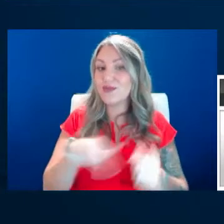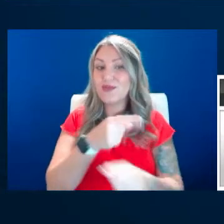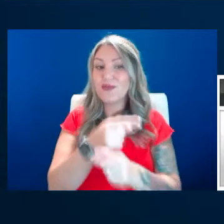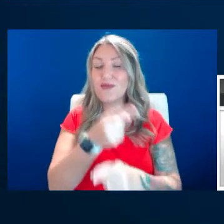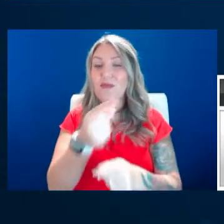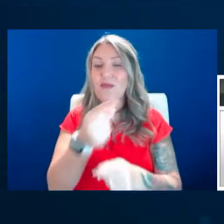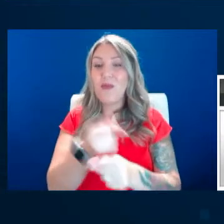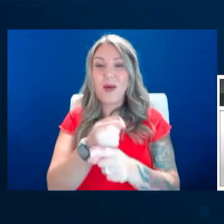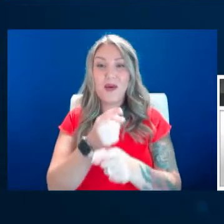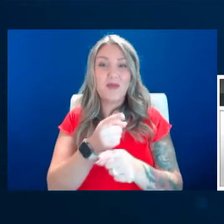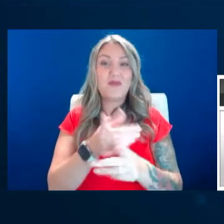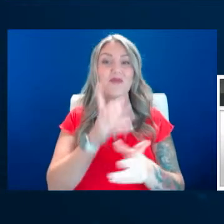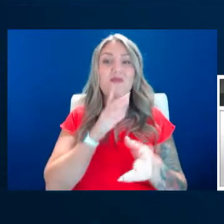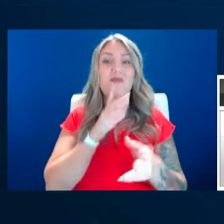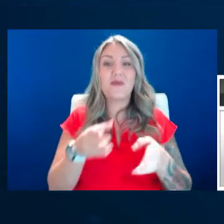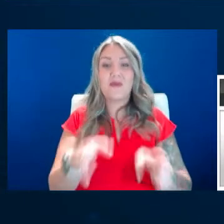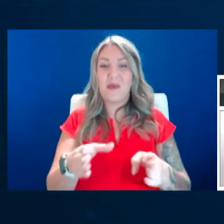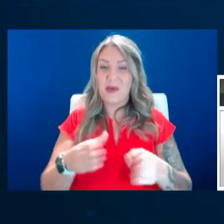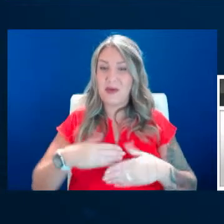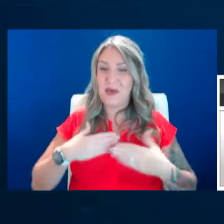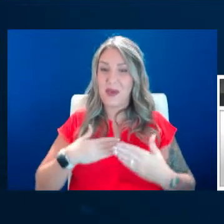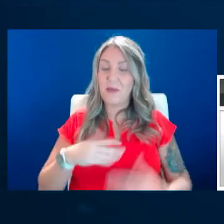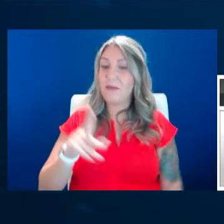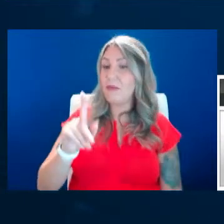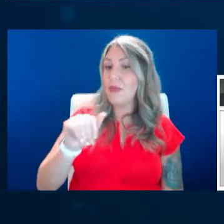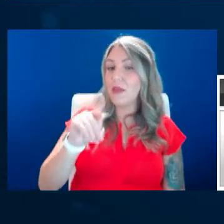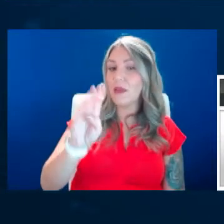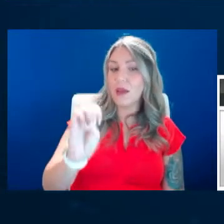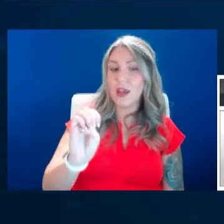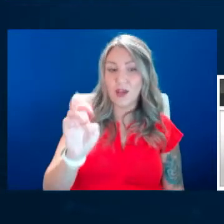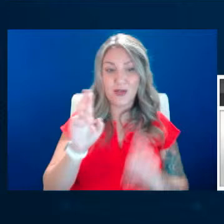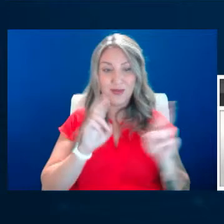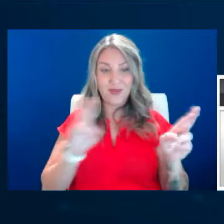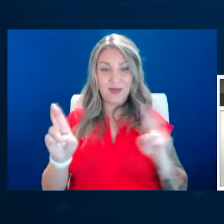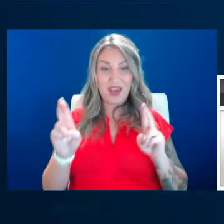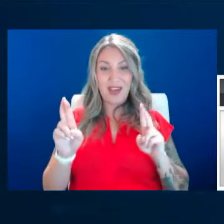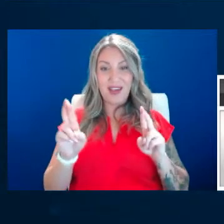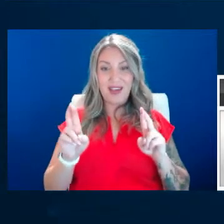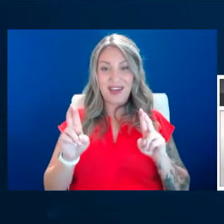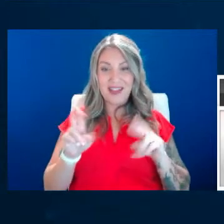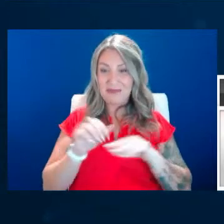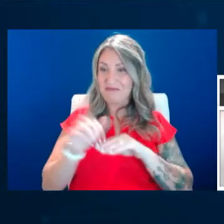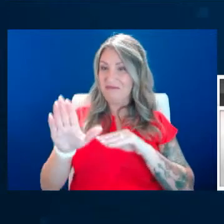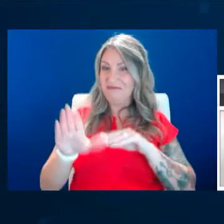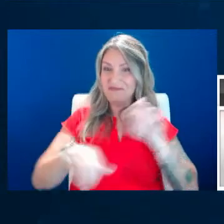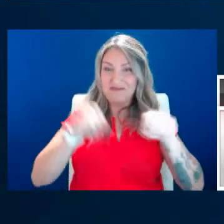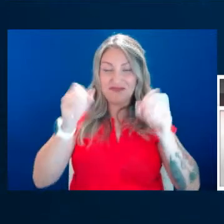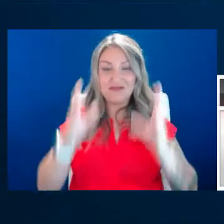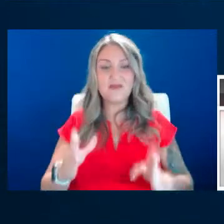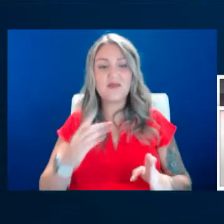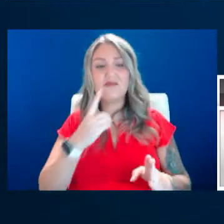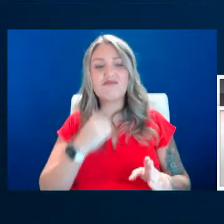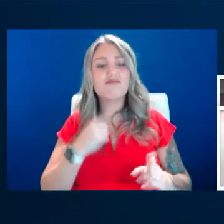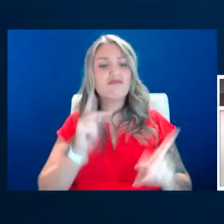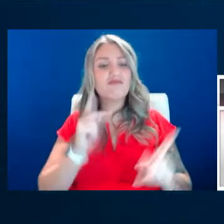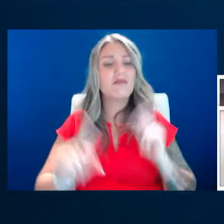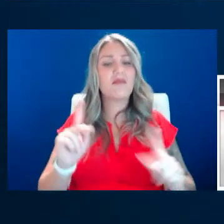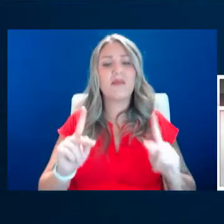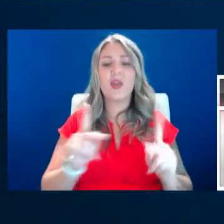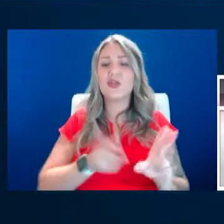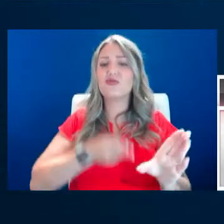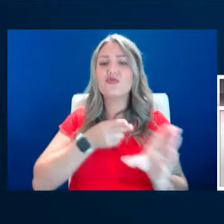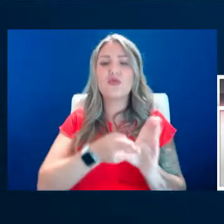that makes you very, very happy. Katie, as we get ready to send these writers off this morning, just tell us, for folks who are just joining us or may not